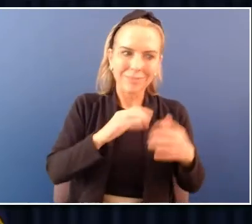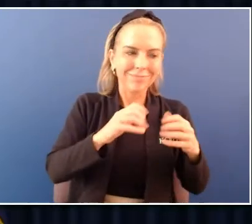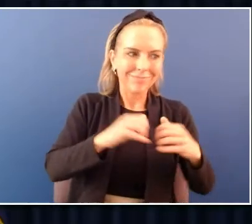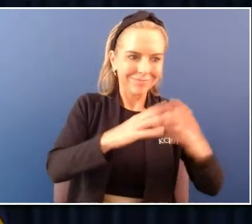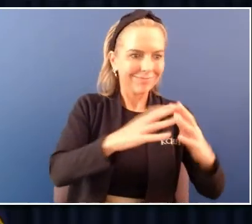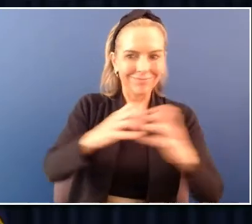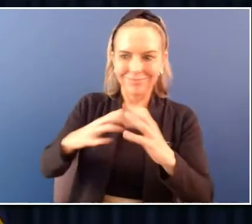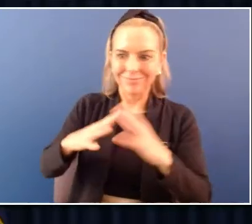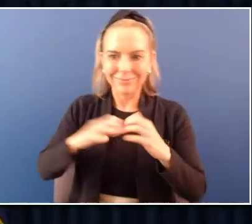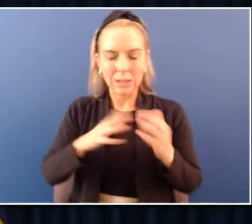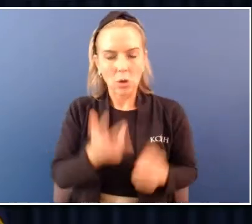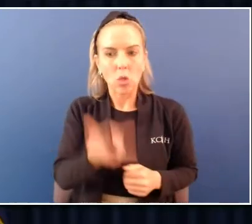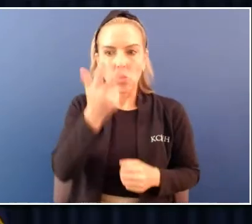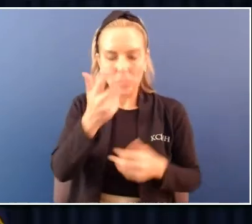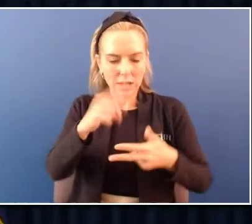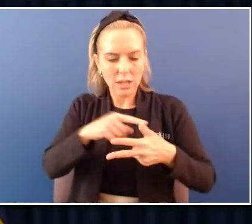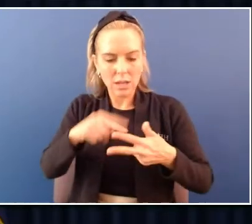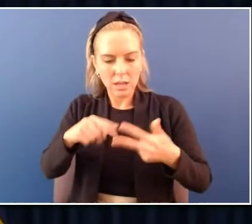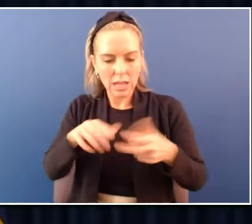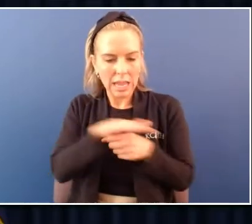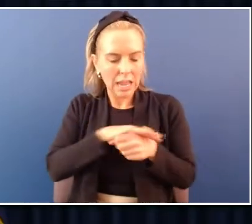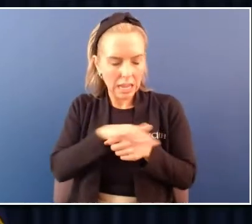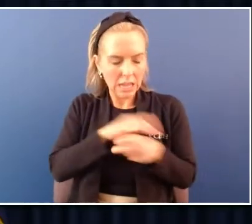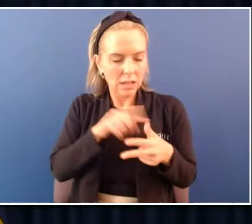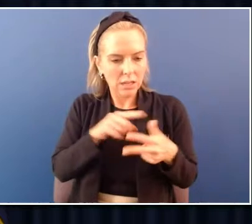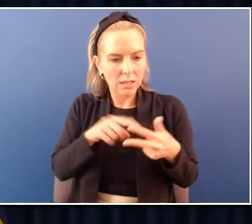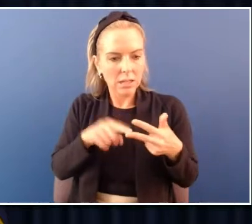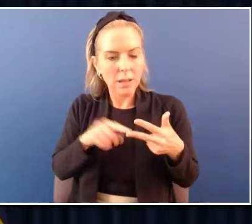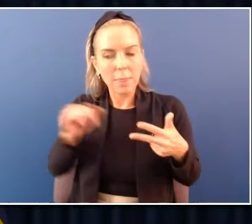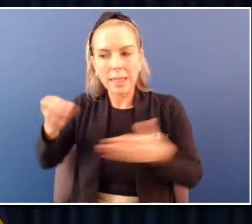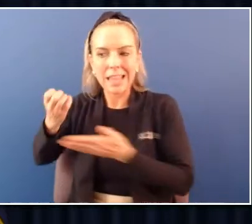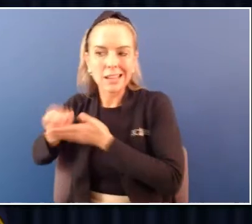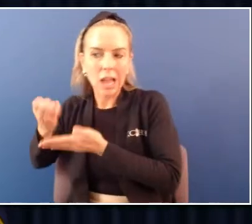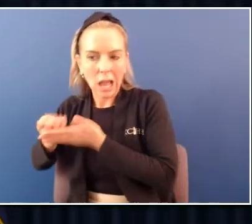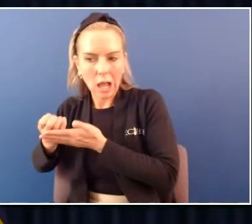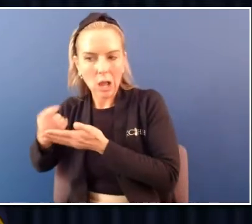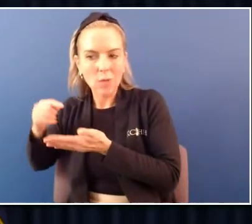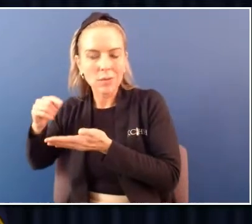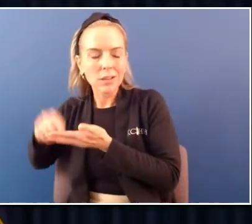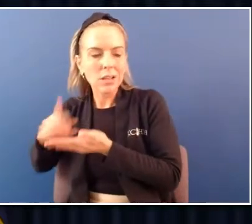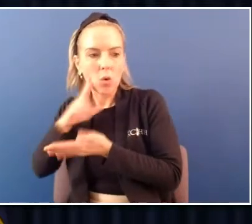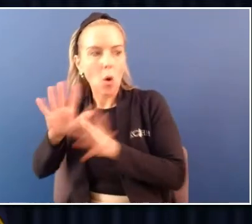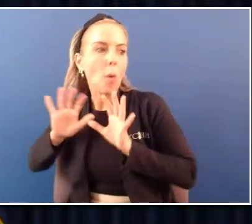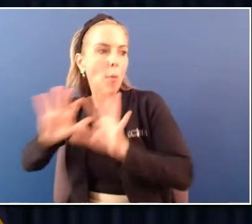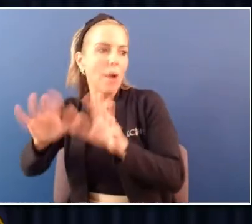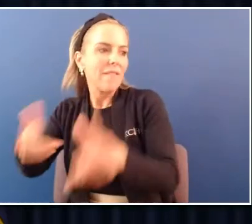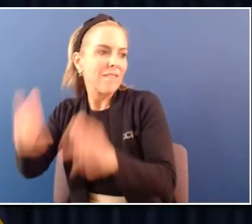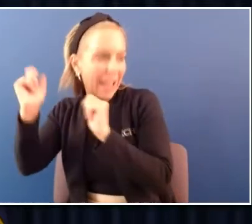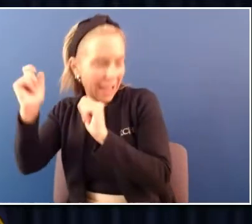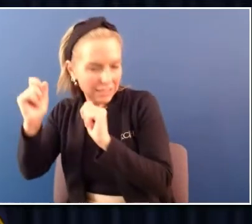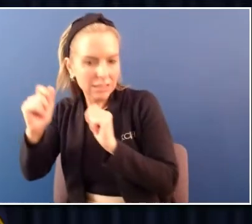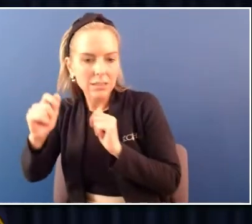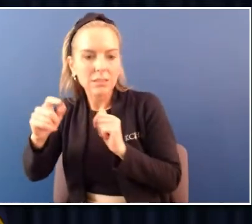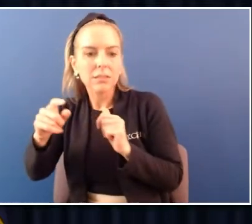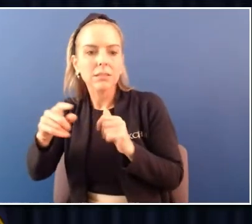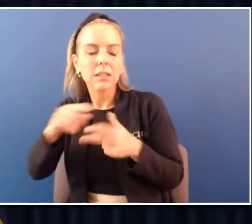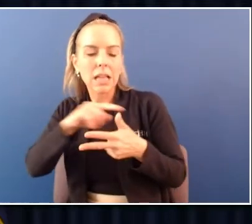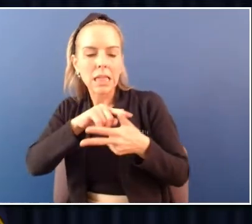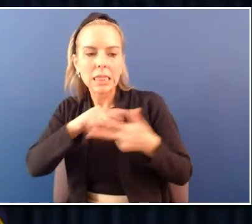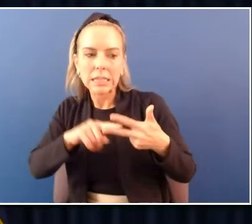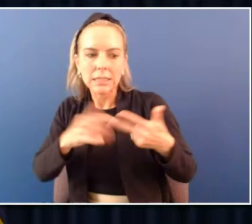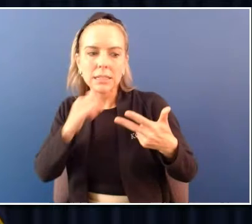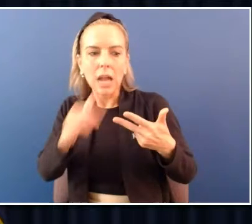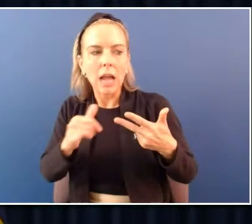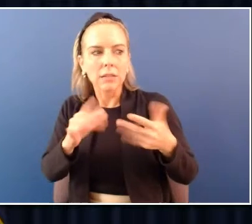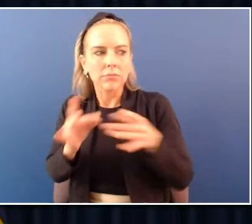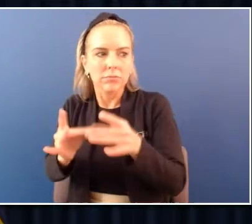drivers that all of the economists and others said we're going to push it so fast haven't fully come together yet. We're still seeing the